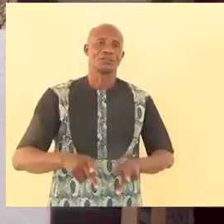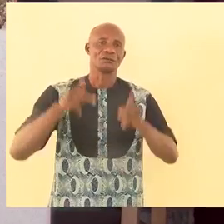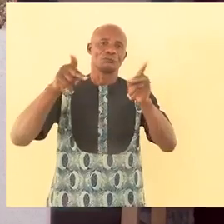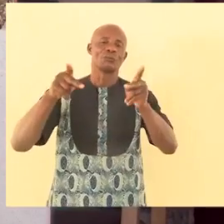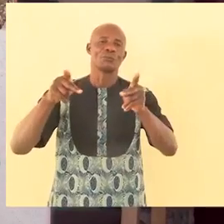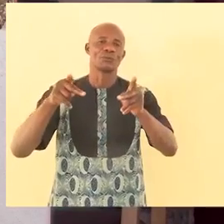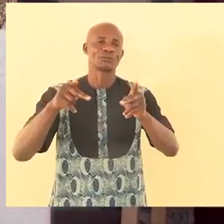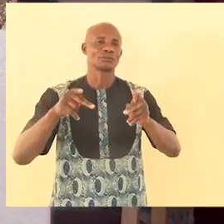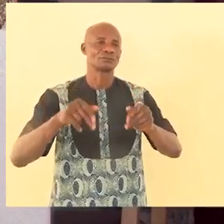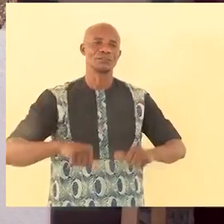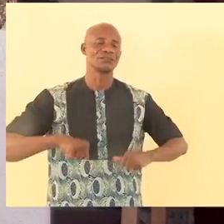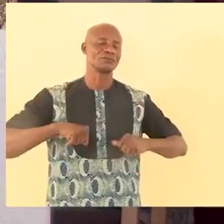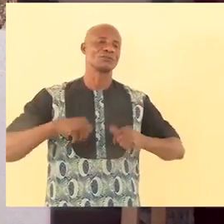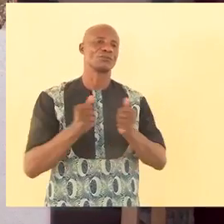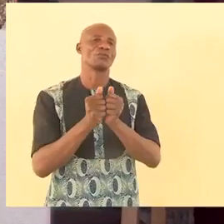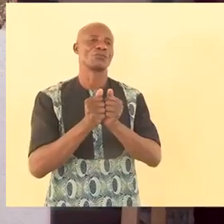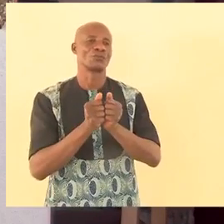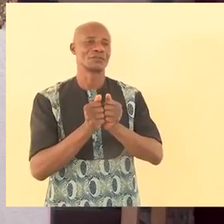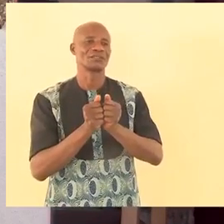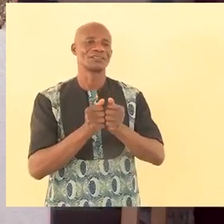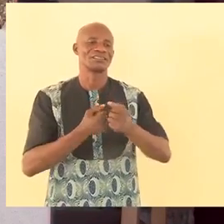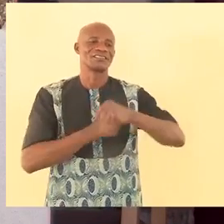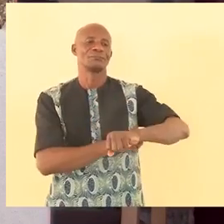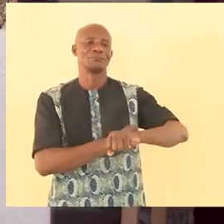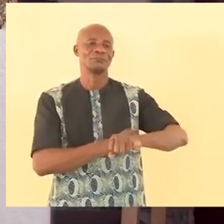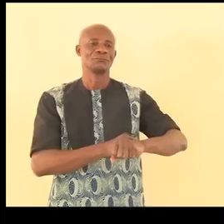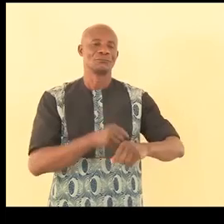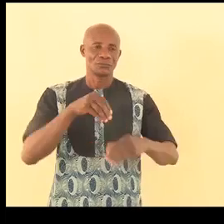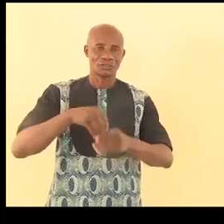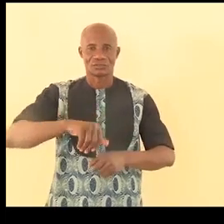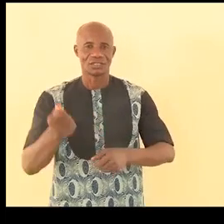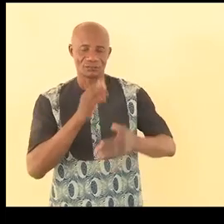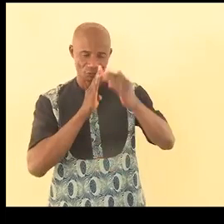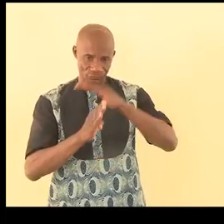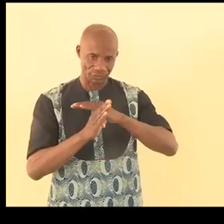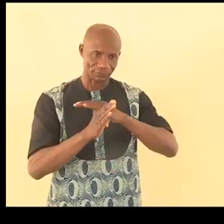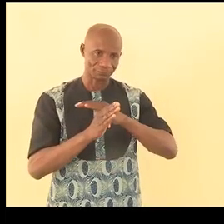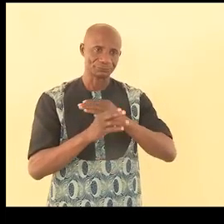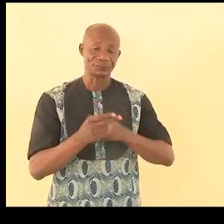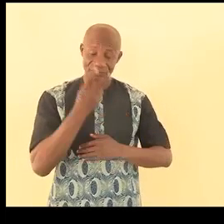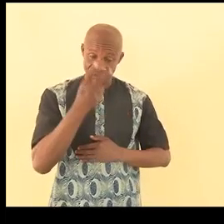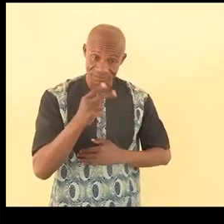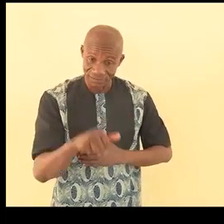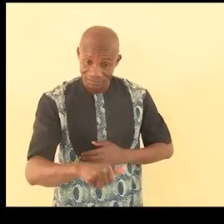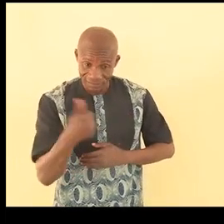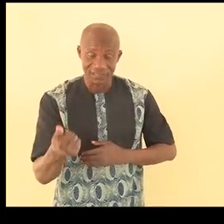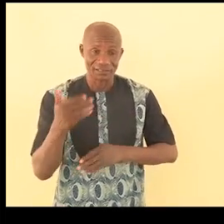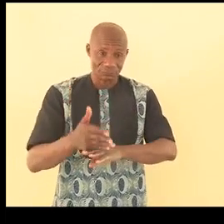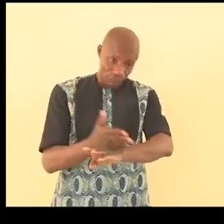arrogance and coddles false sense of security. That's pride. On the other hand, humility sees any